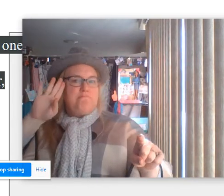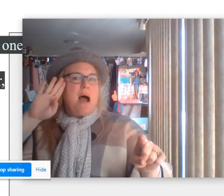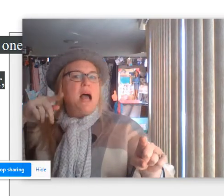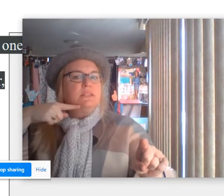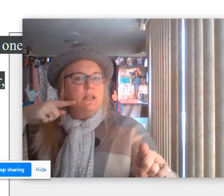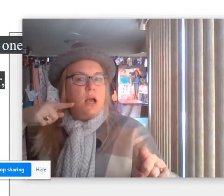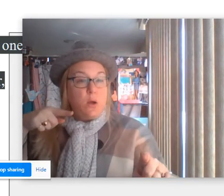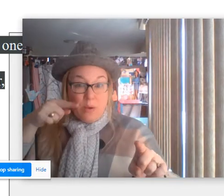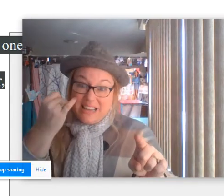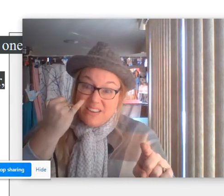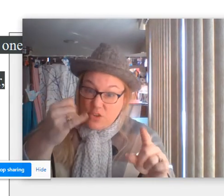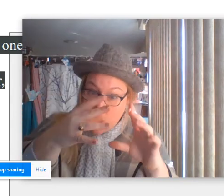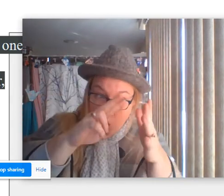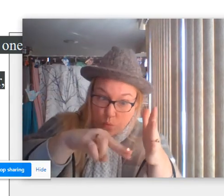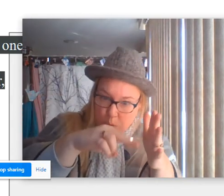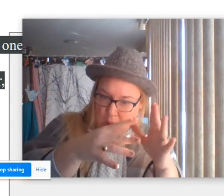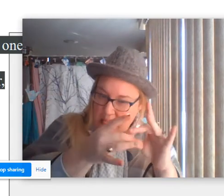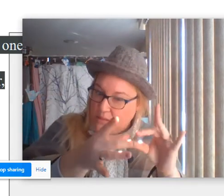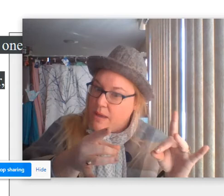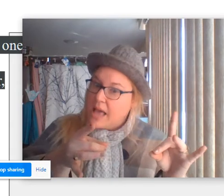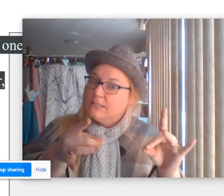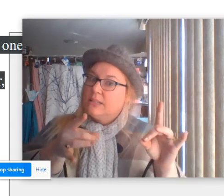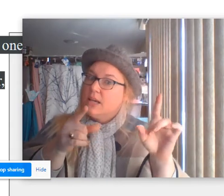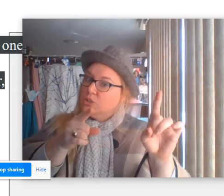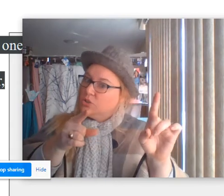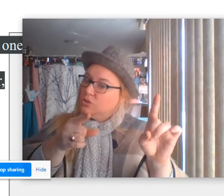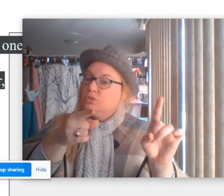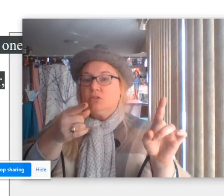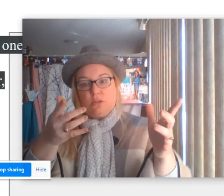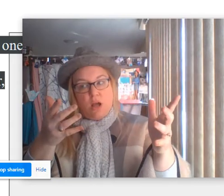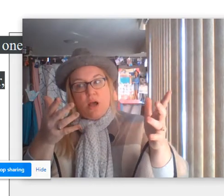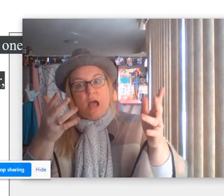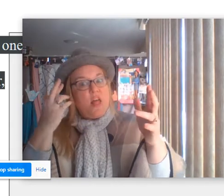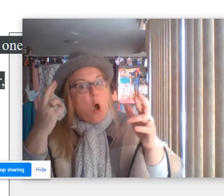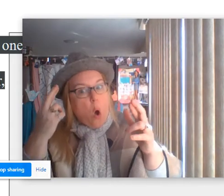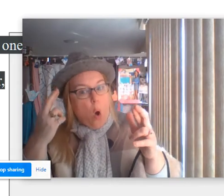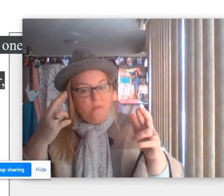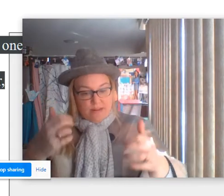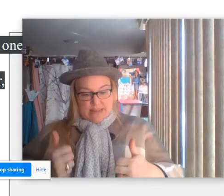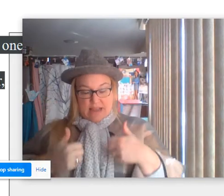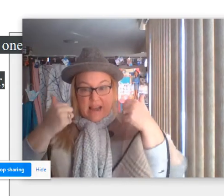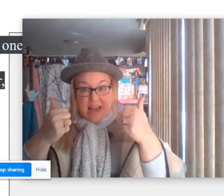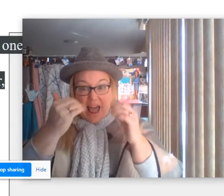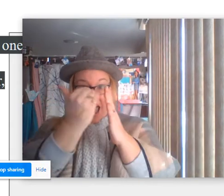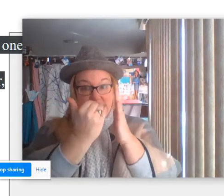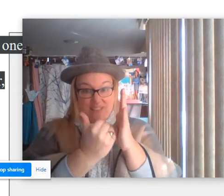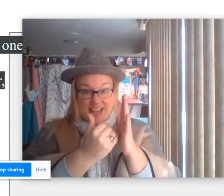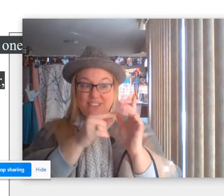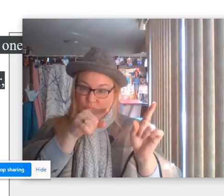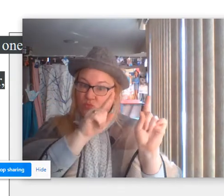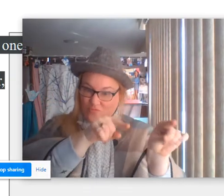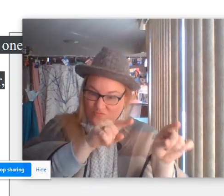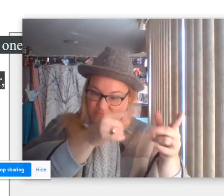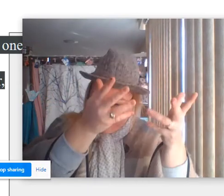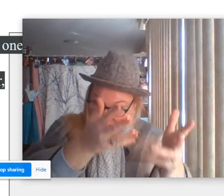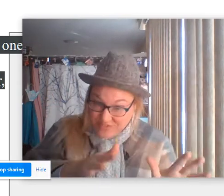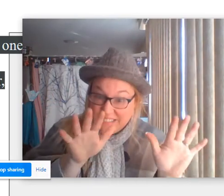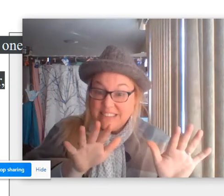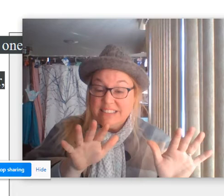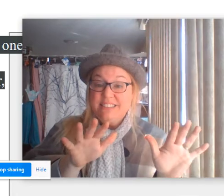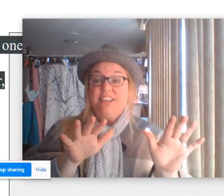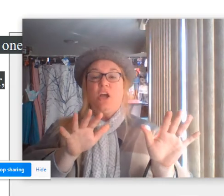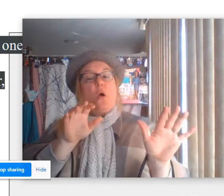you're attempting this enrichment, chances are you have already attended my Detect a Sign, How to Detect a Sign live